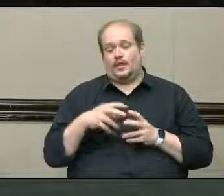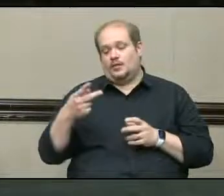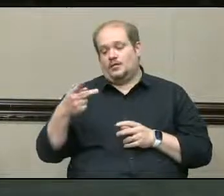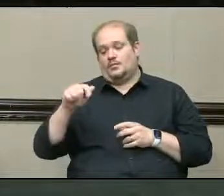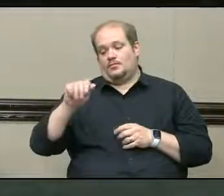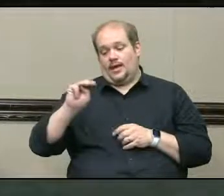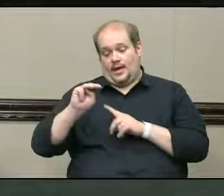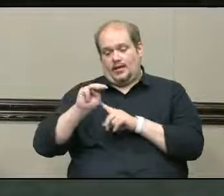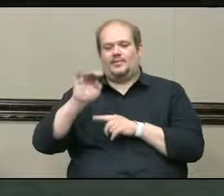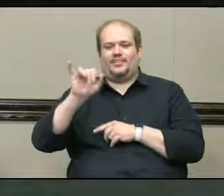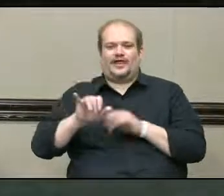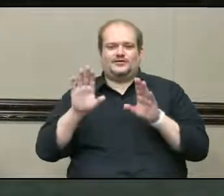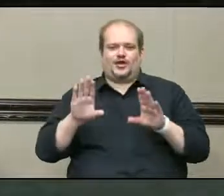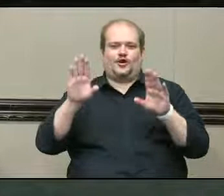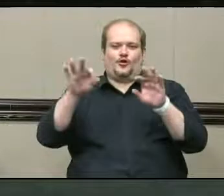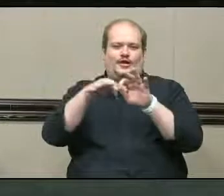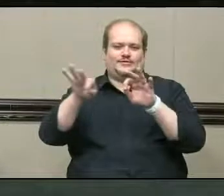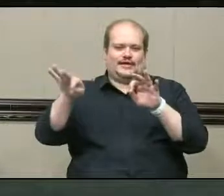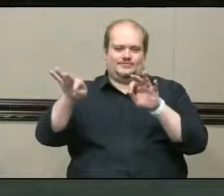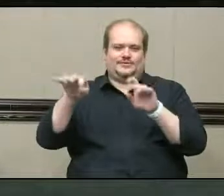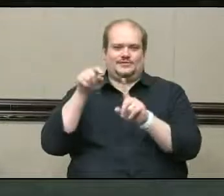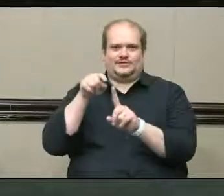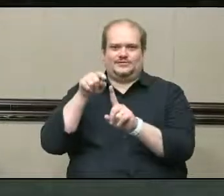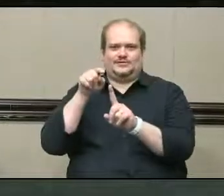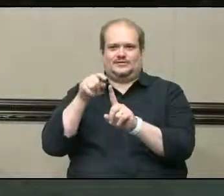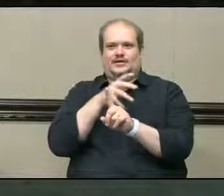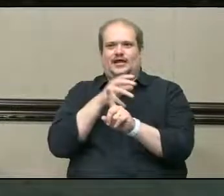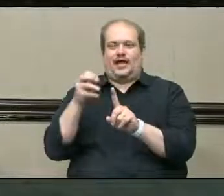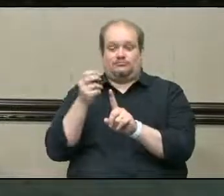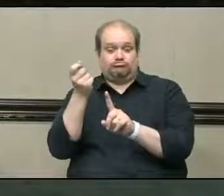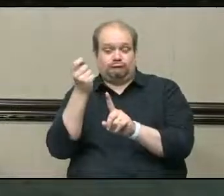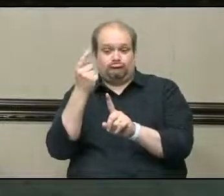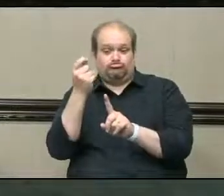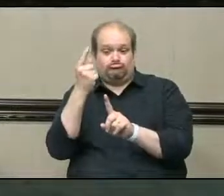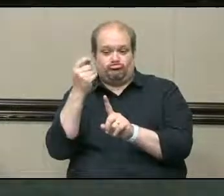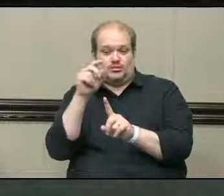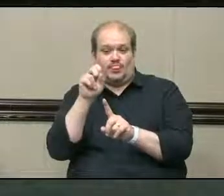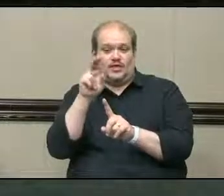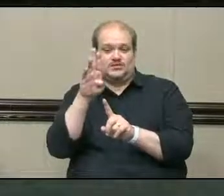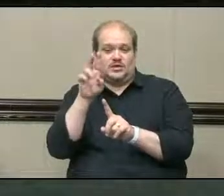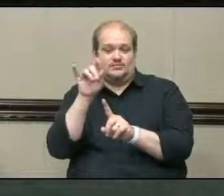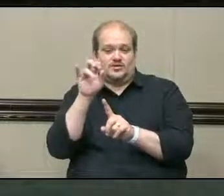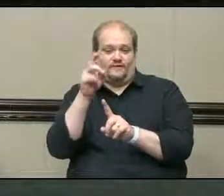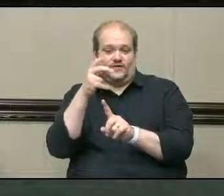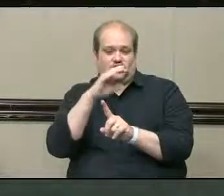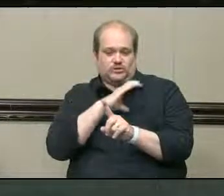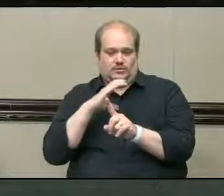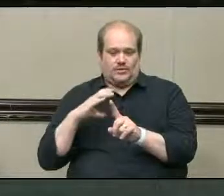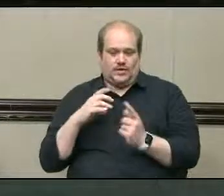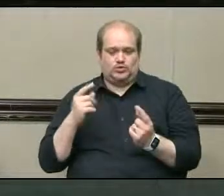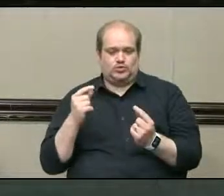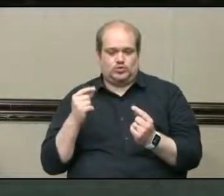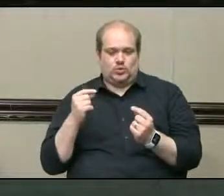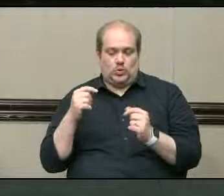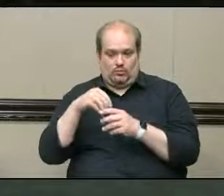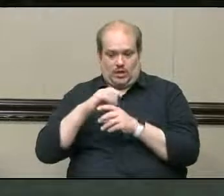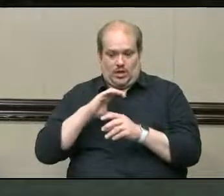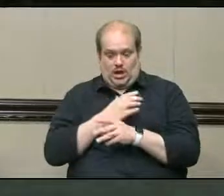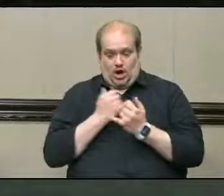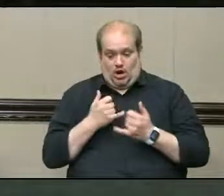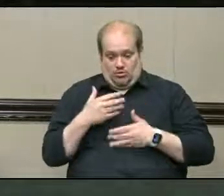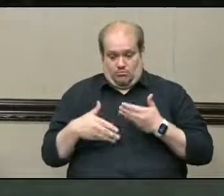Pam, that's a great statement, and just understanding what the subdivision committee does within our